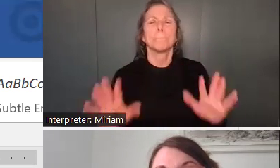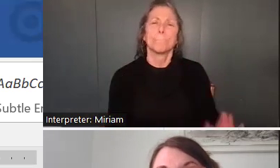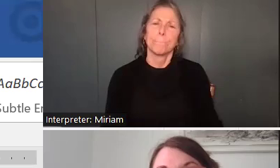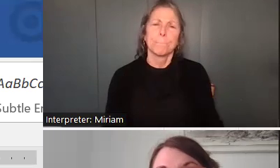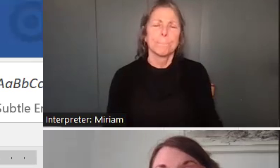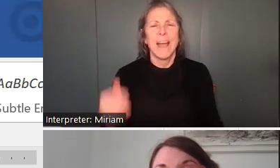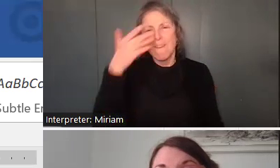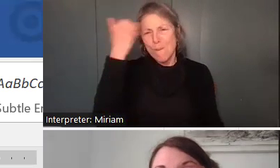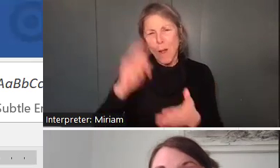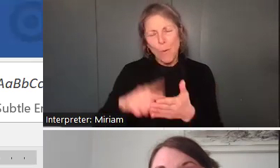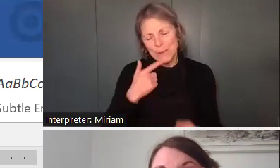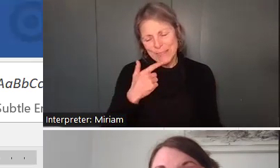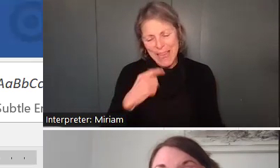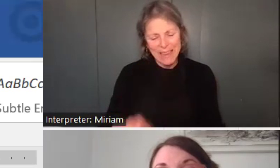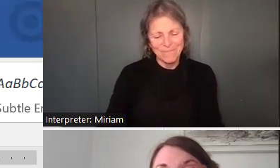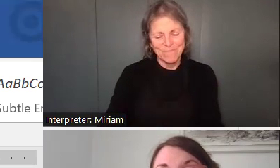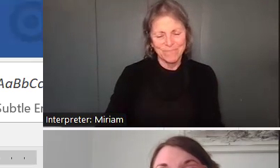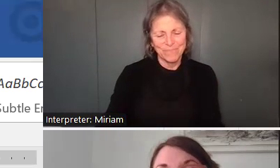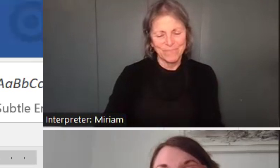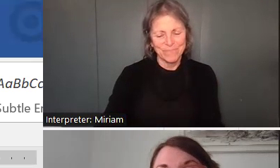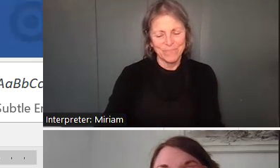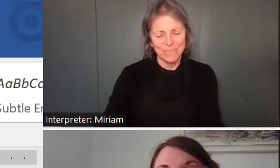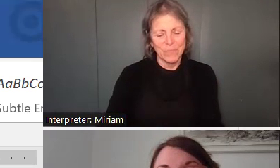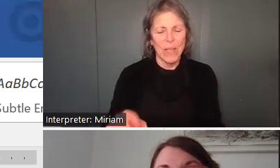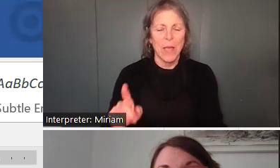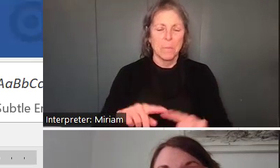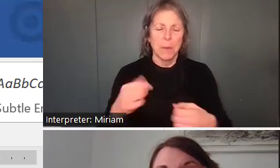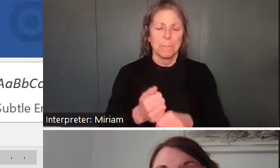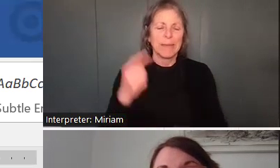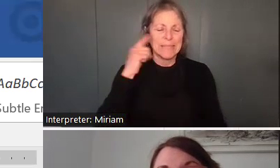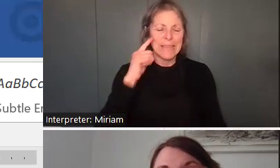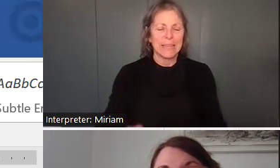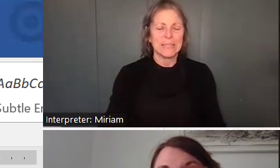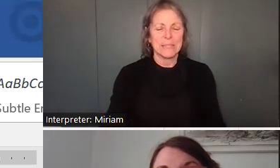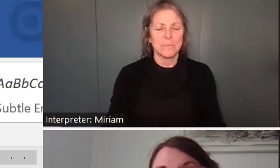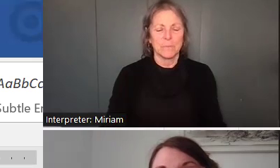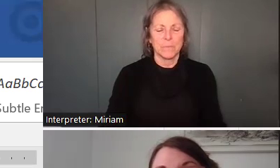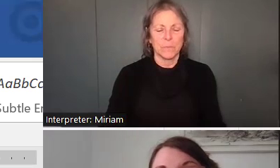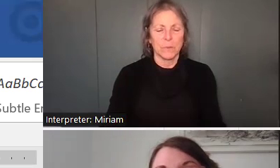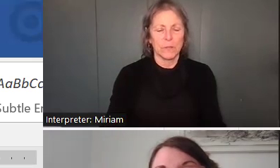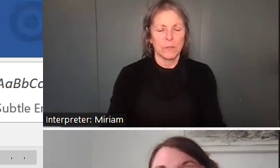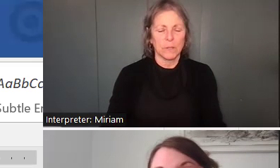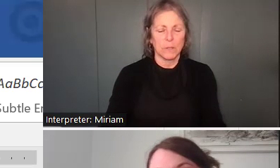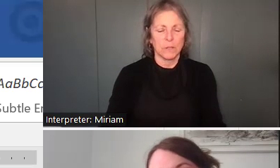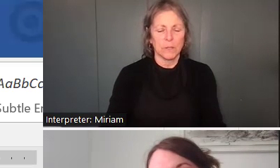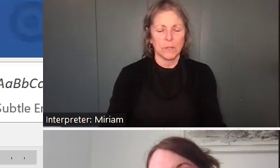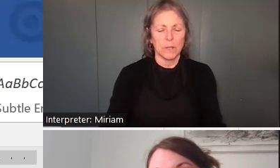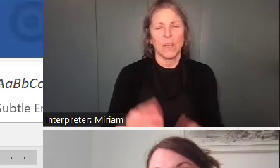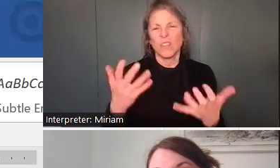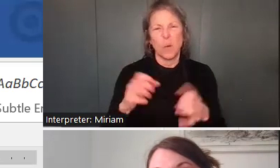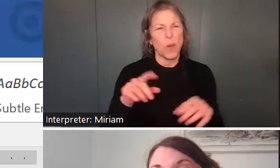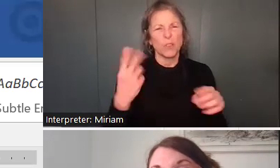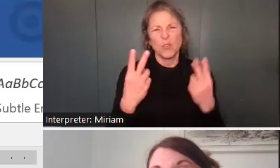I forgot what you said exactly, but it just made sense that maybe we don't want 2 references that are both just saying the